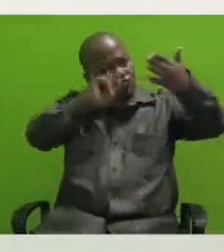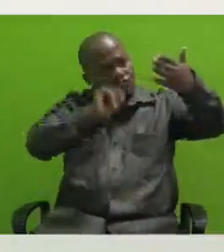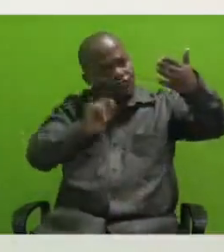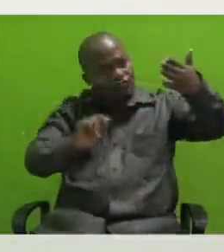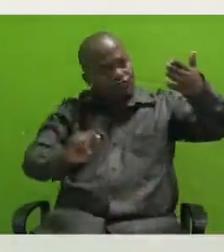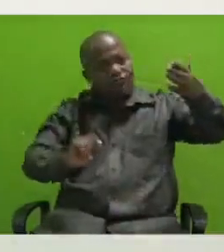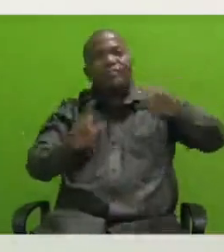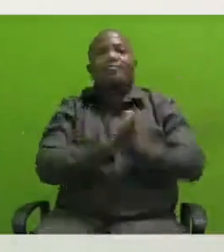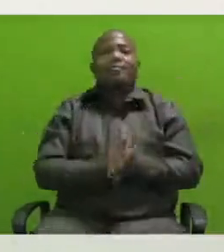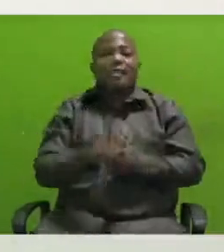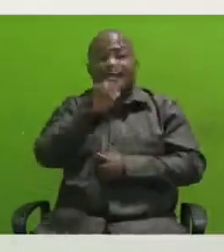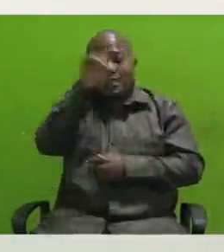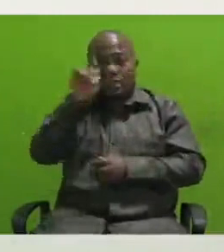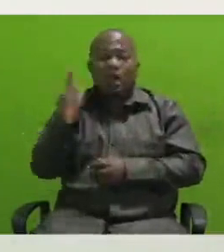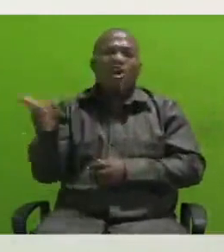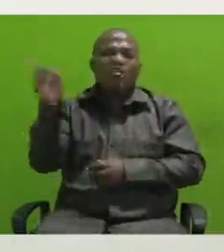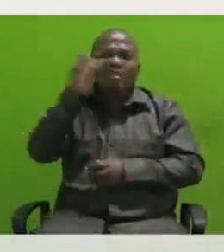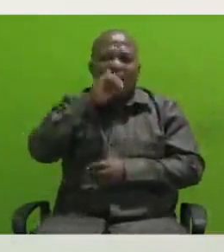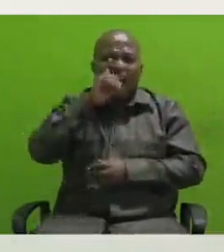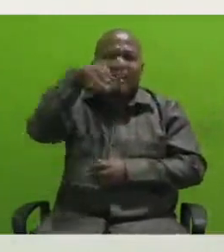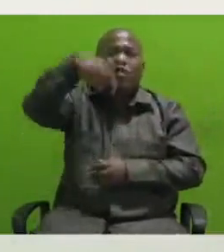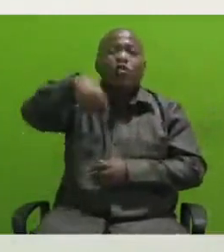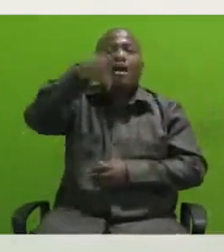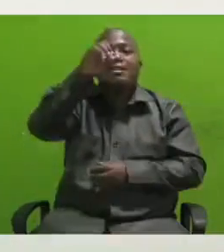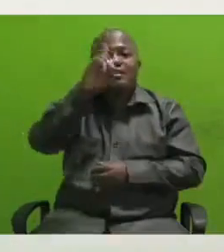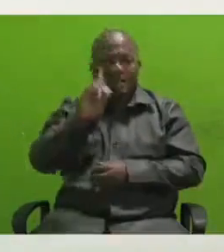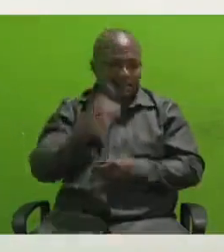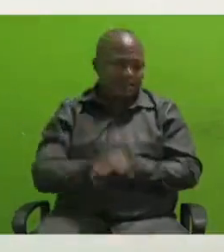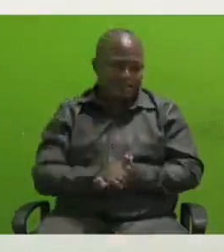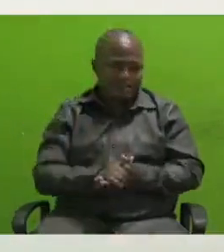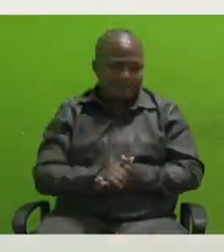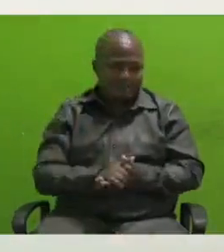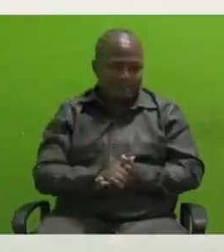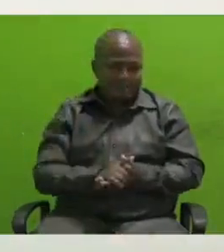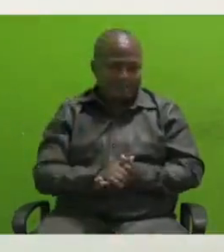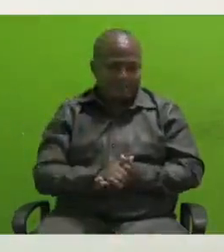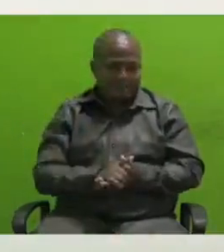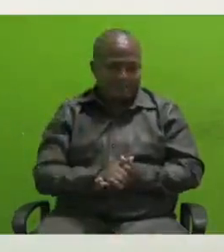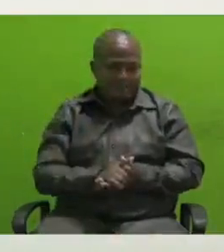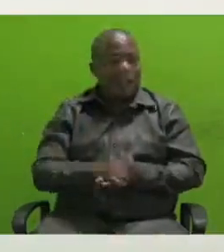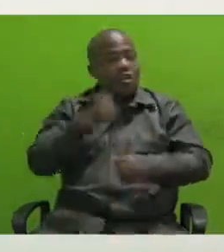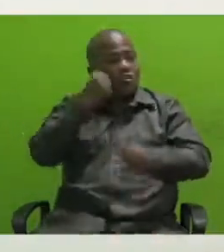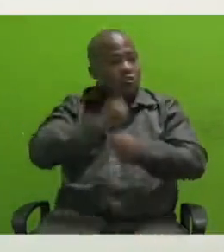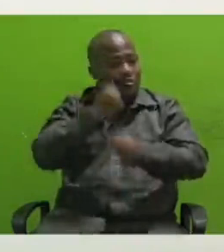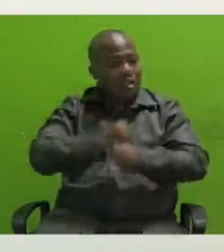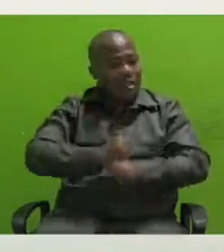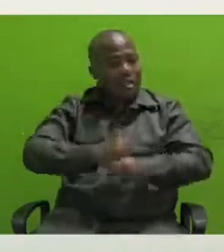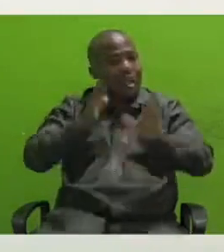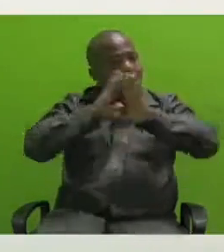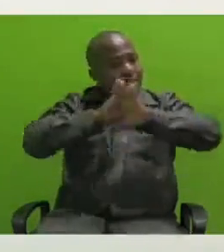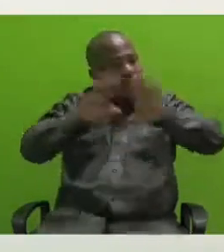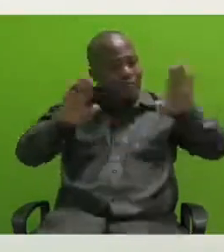the square of any quadratic, if you want to make a perfect square for